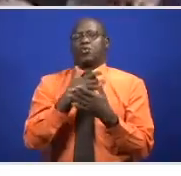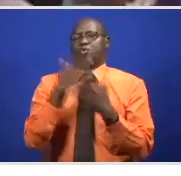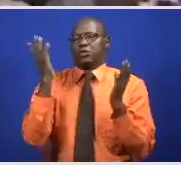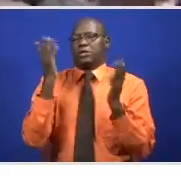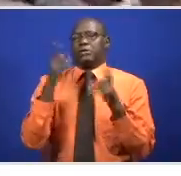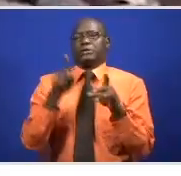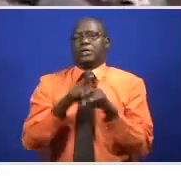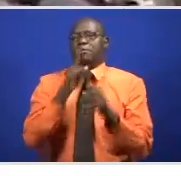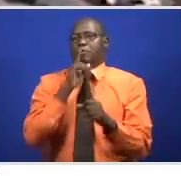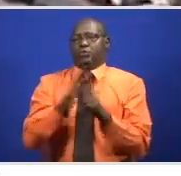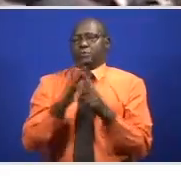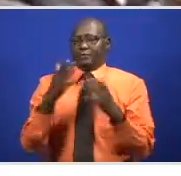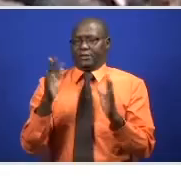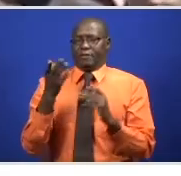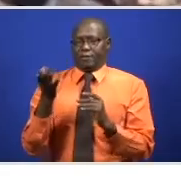tumesema